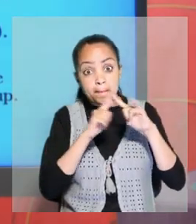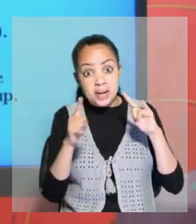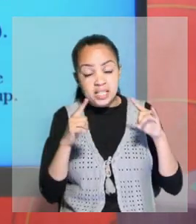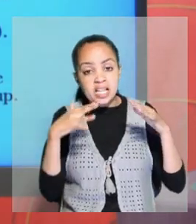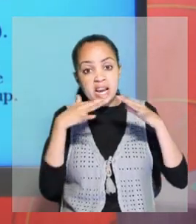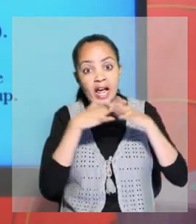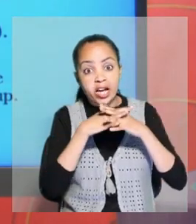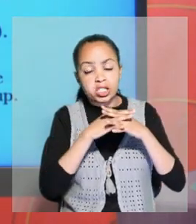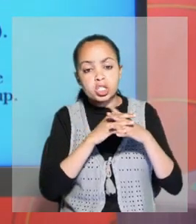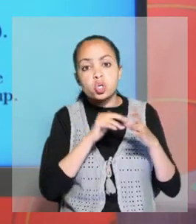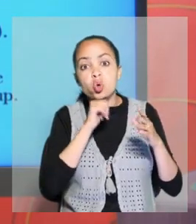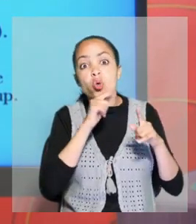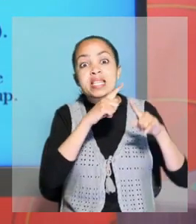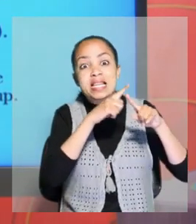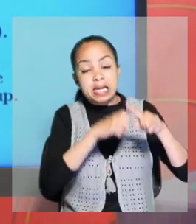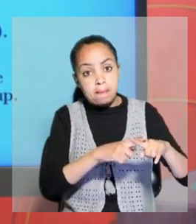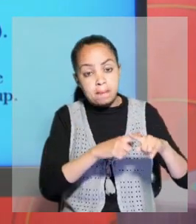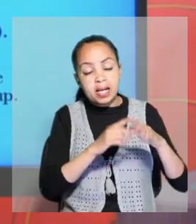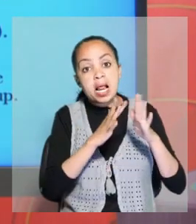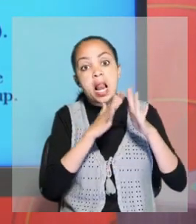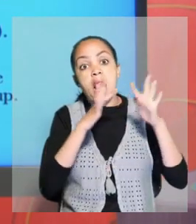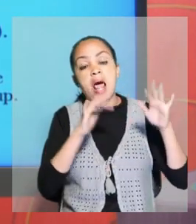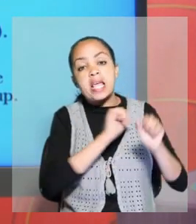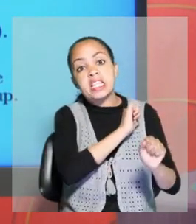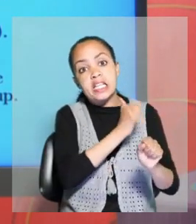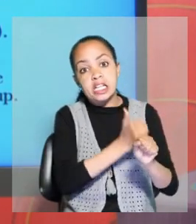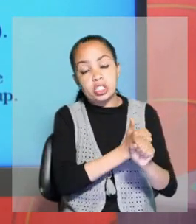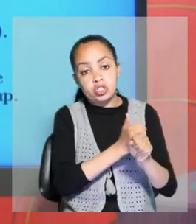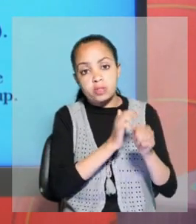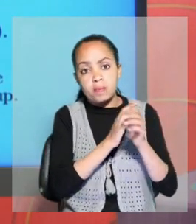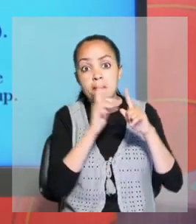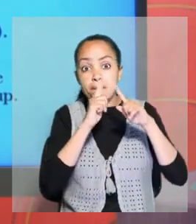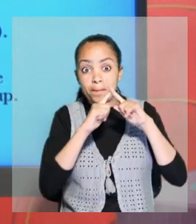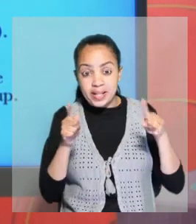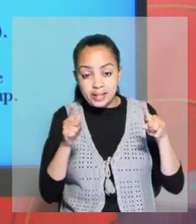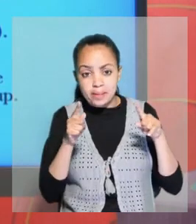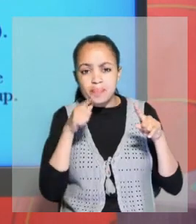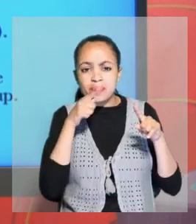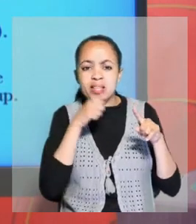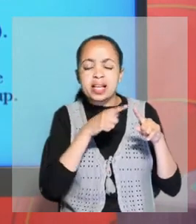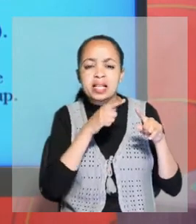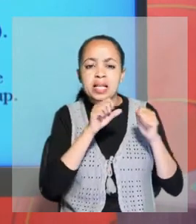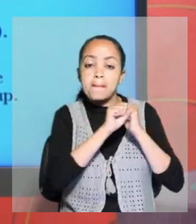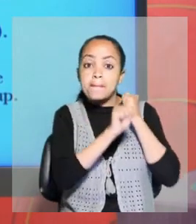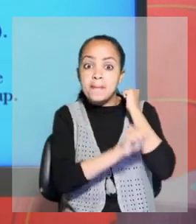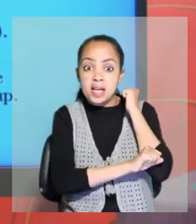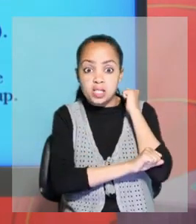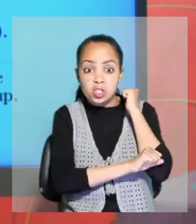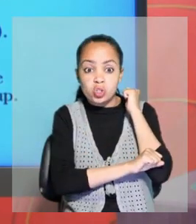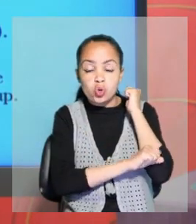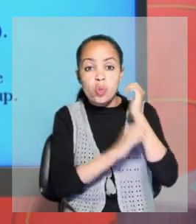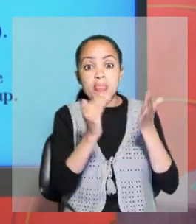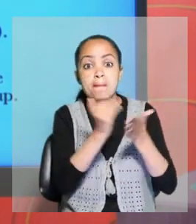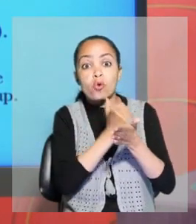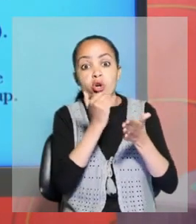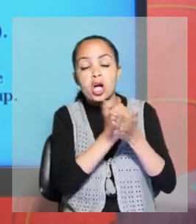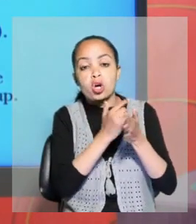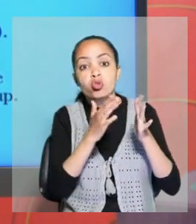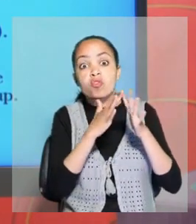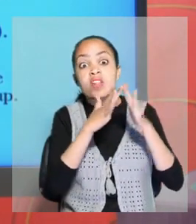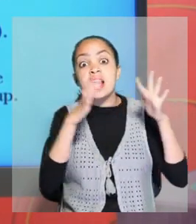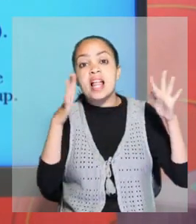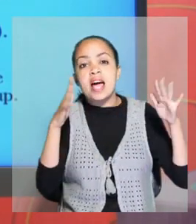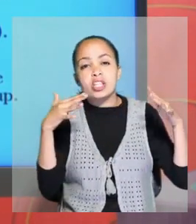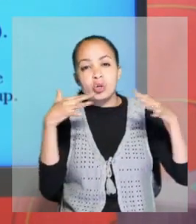the reaction doesn't depend on light energy. But it is based on the product of light